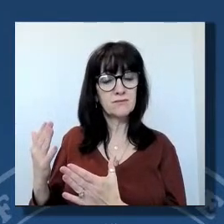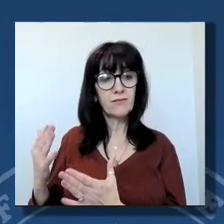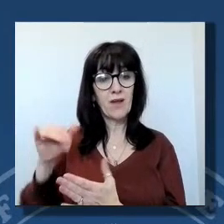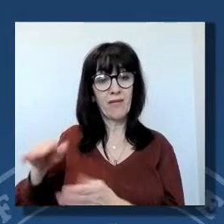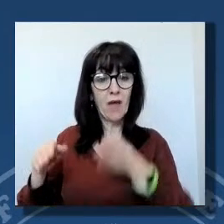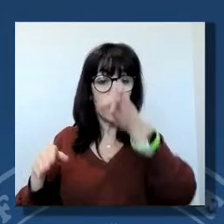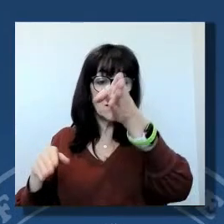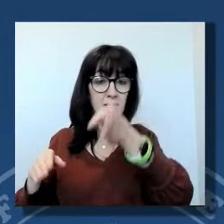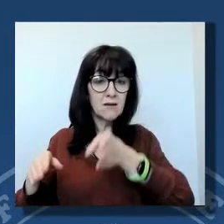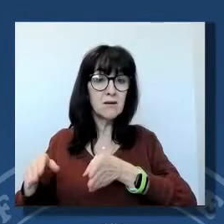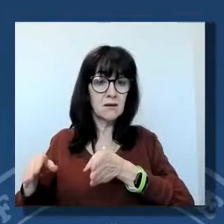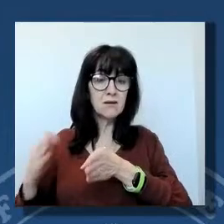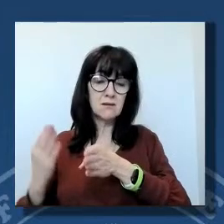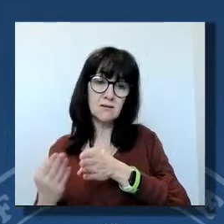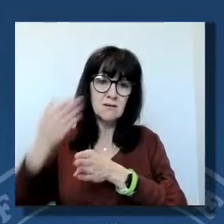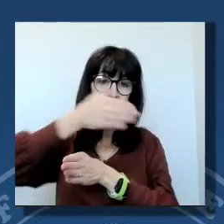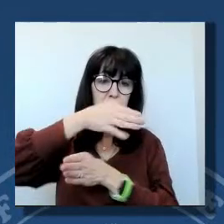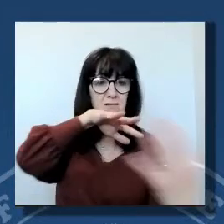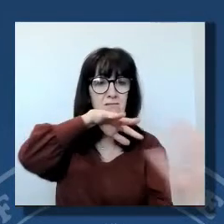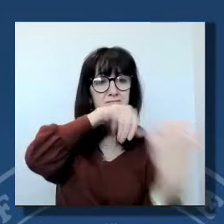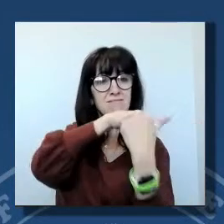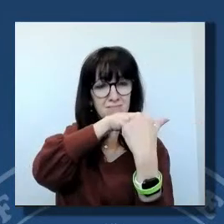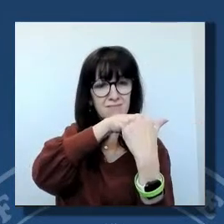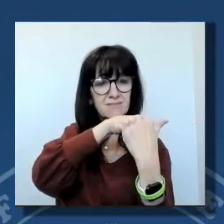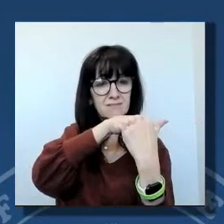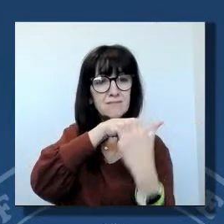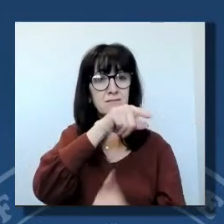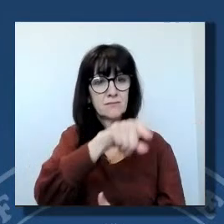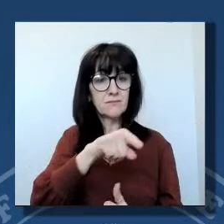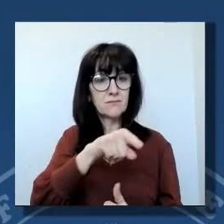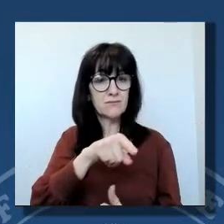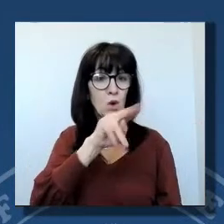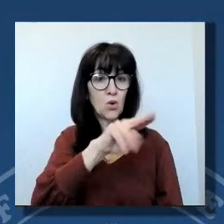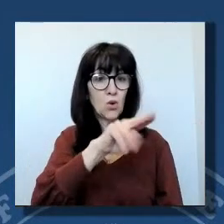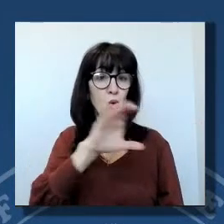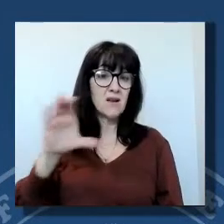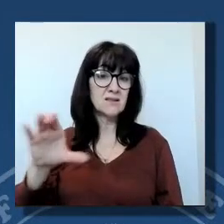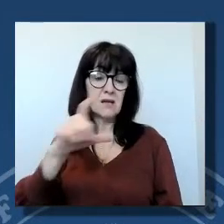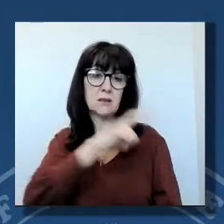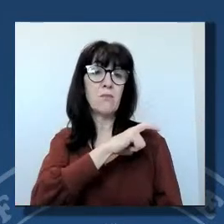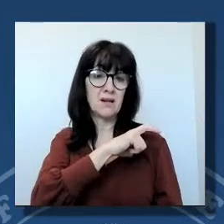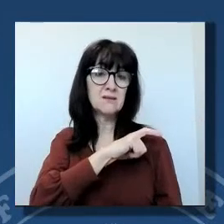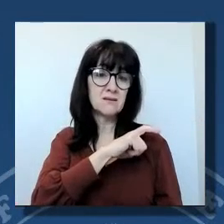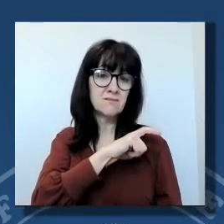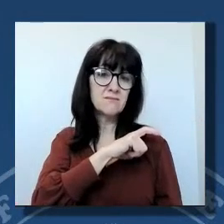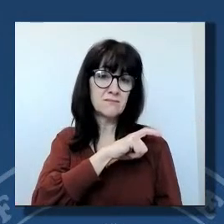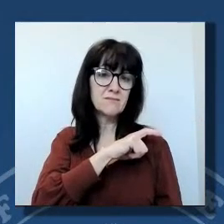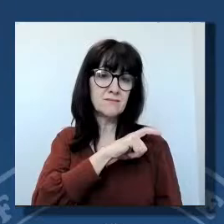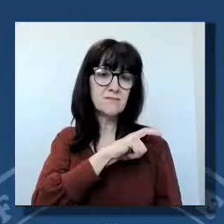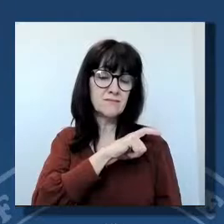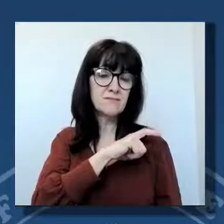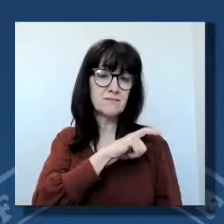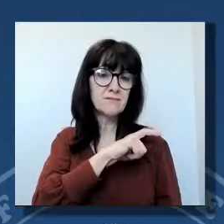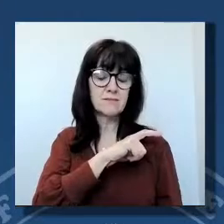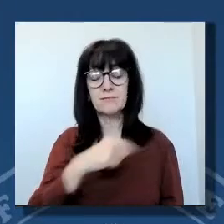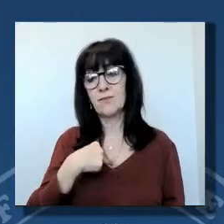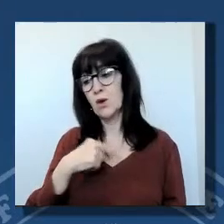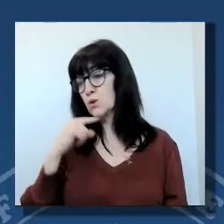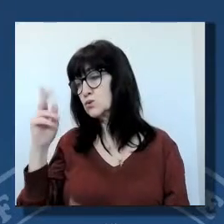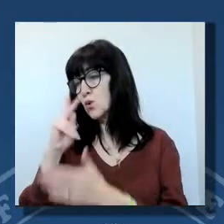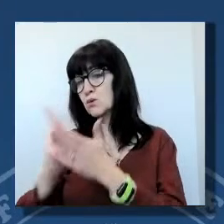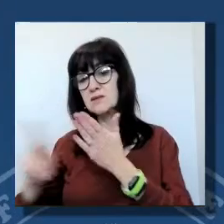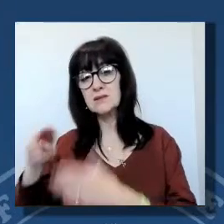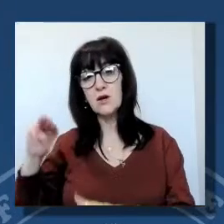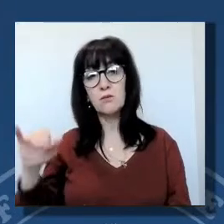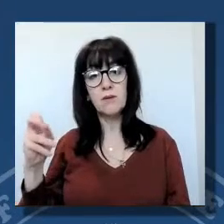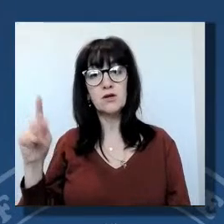and crashed head-on into one of our Newcastle County police officers. It's not known. I said to Secretary McQueen, the report that I saw